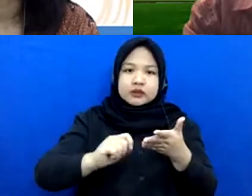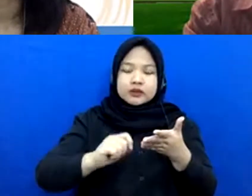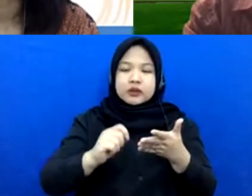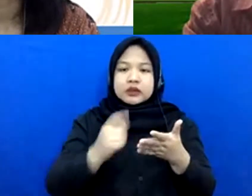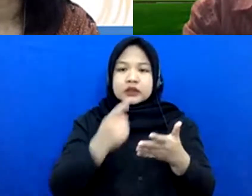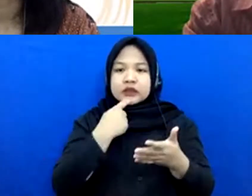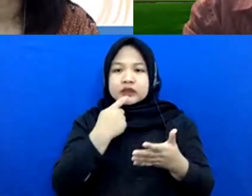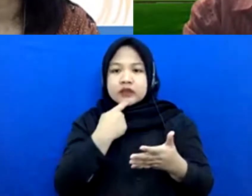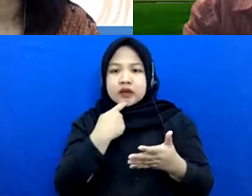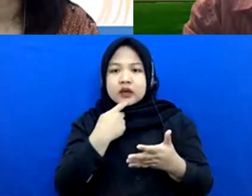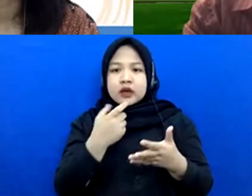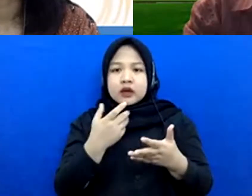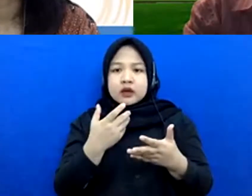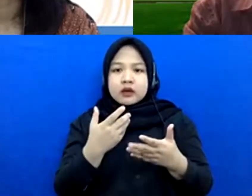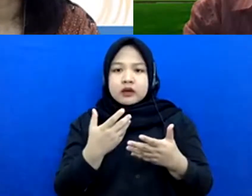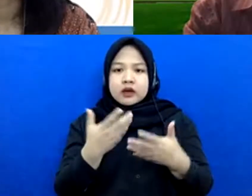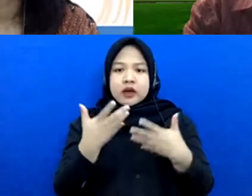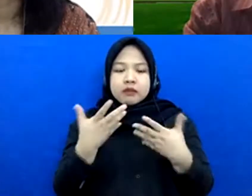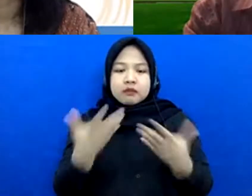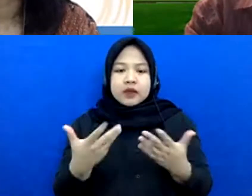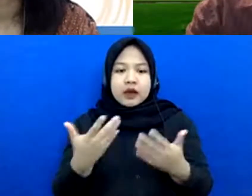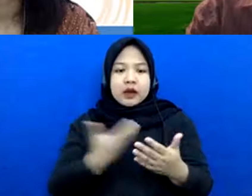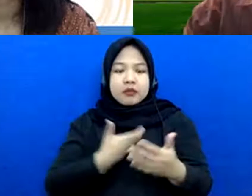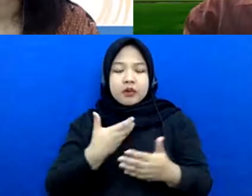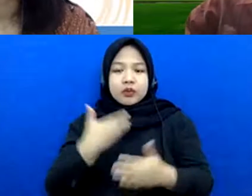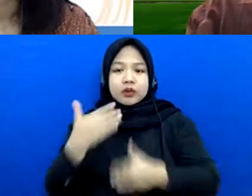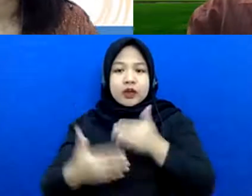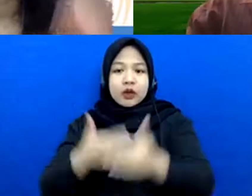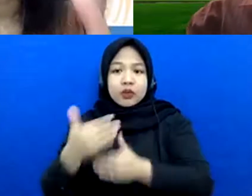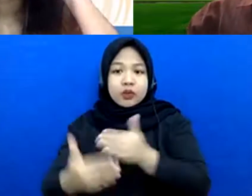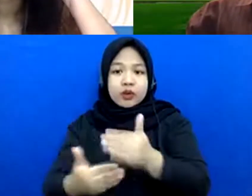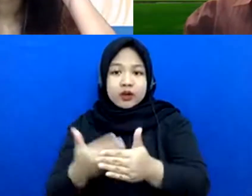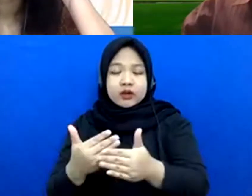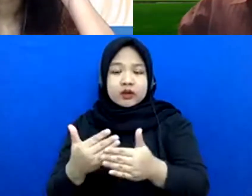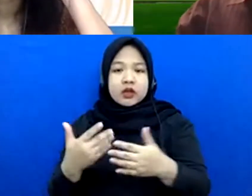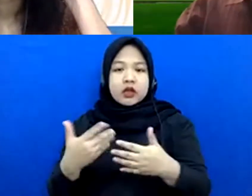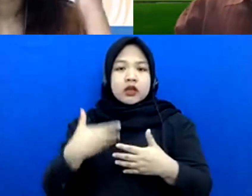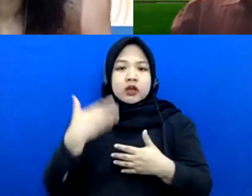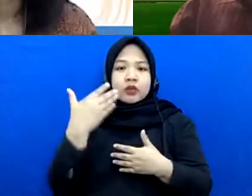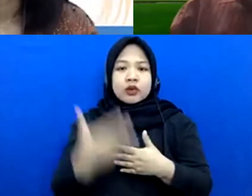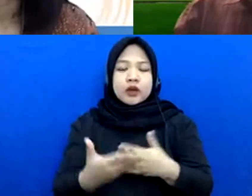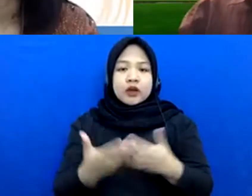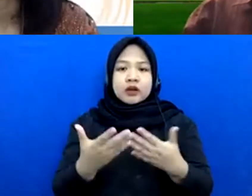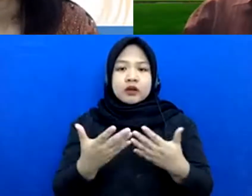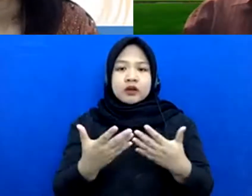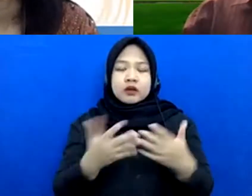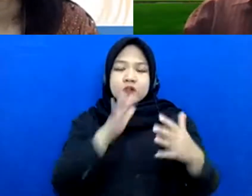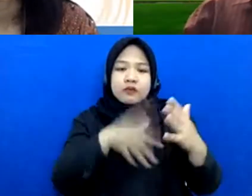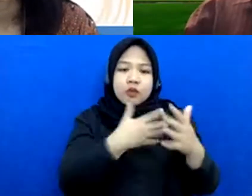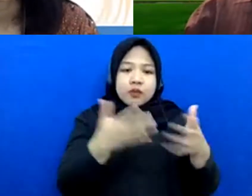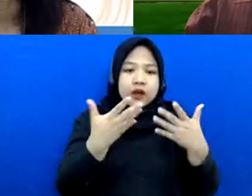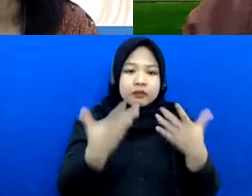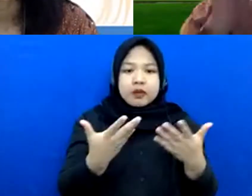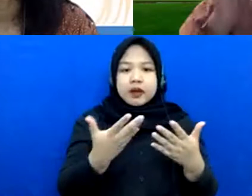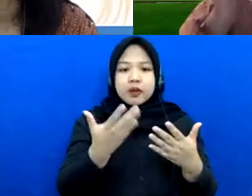how that was going to be undertaken and what form of thematic analysis that you were